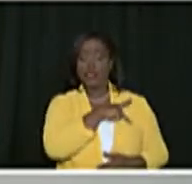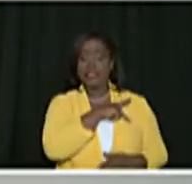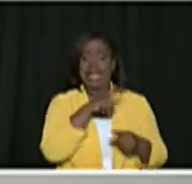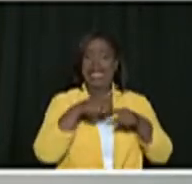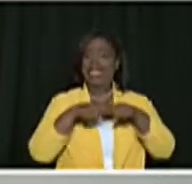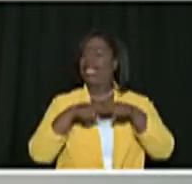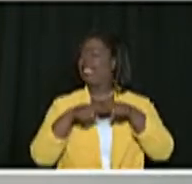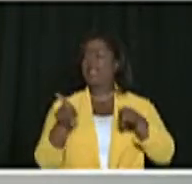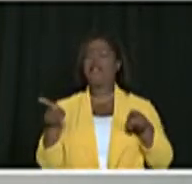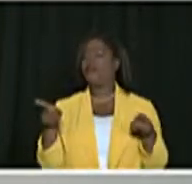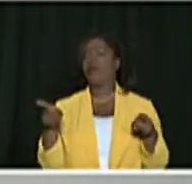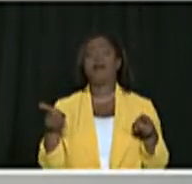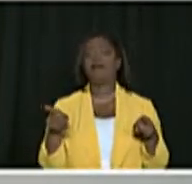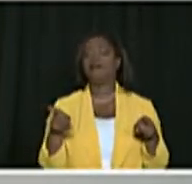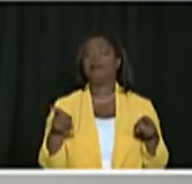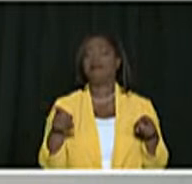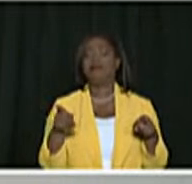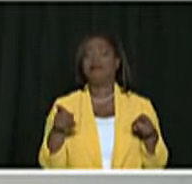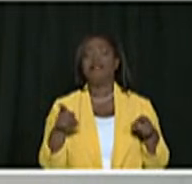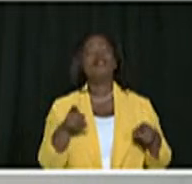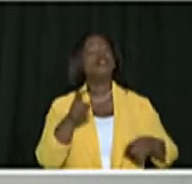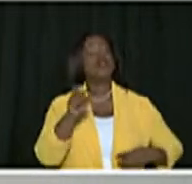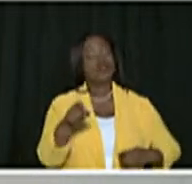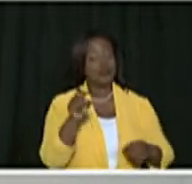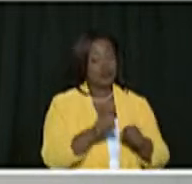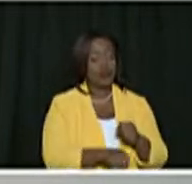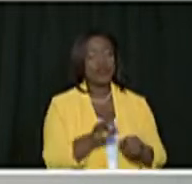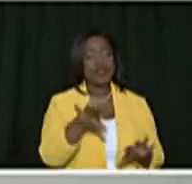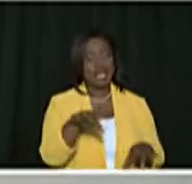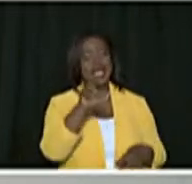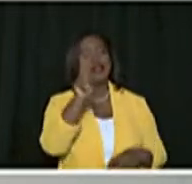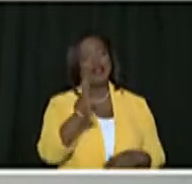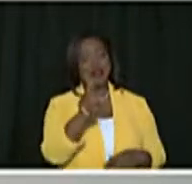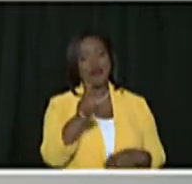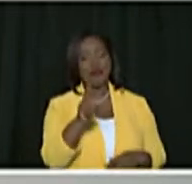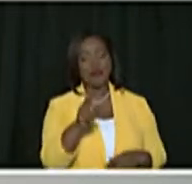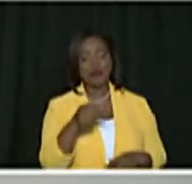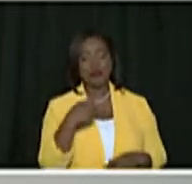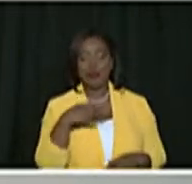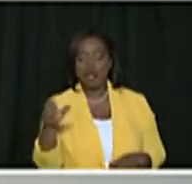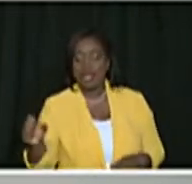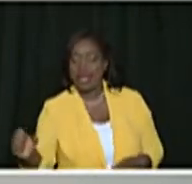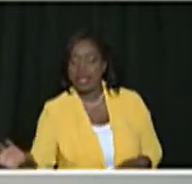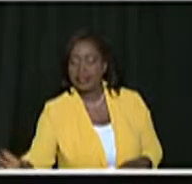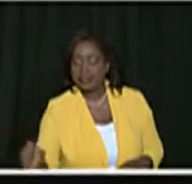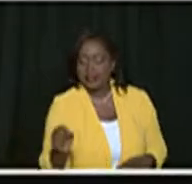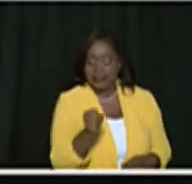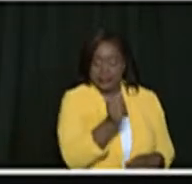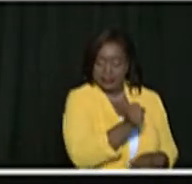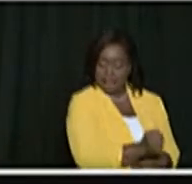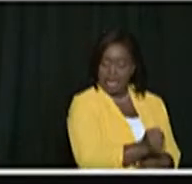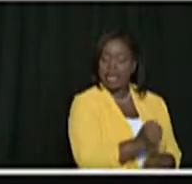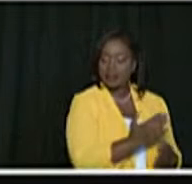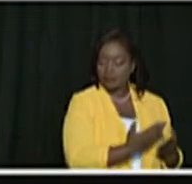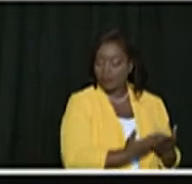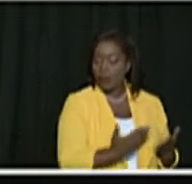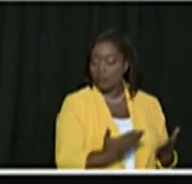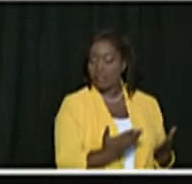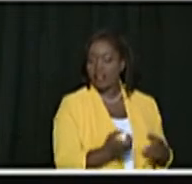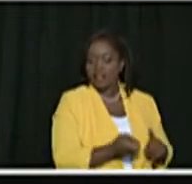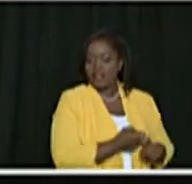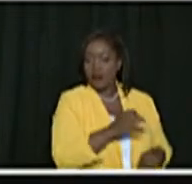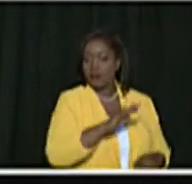withdrawing particular privileges, right? Or things like, well, you're going to have to take a little time out, right? Excuse